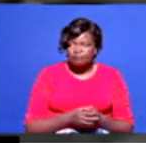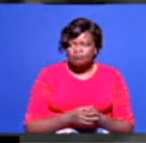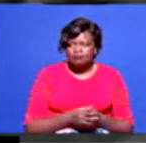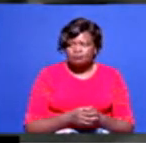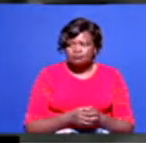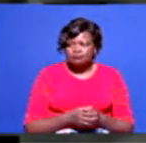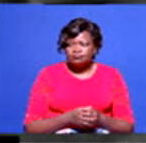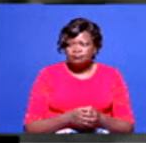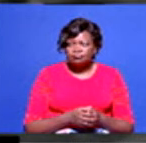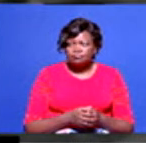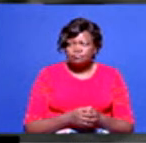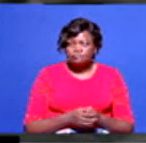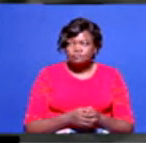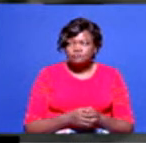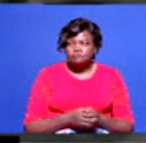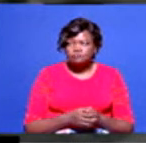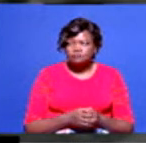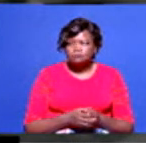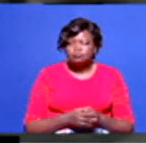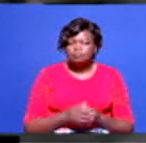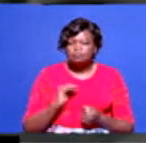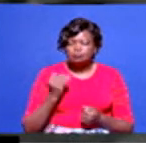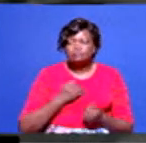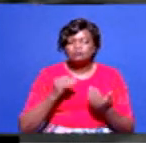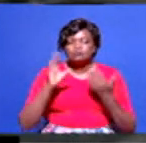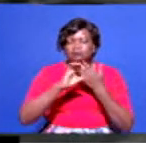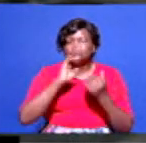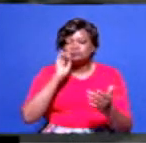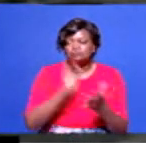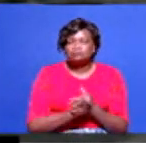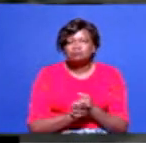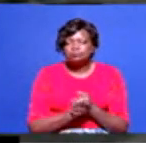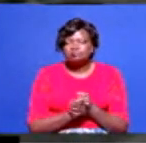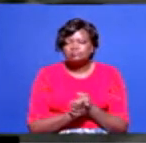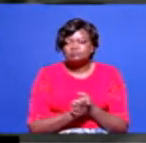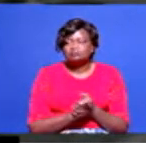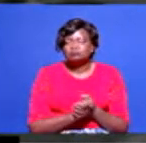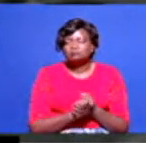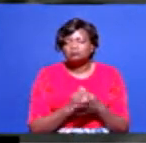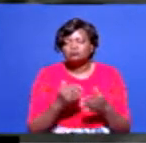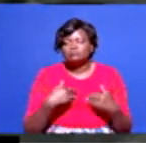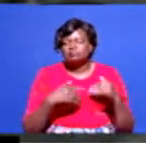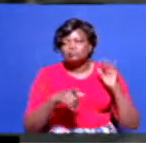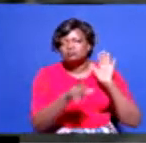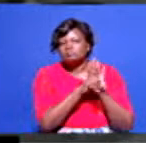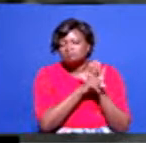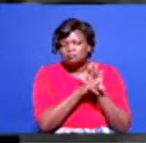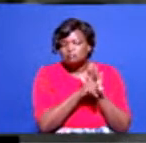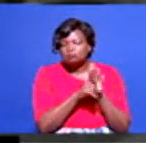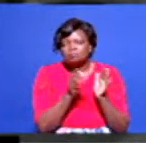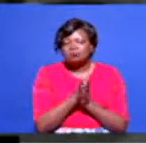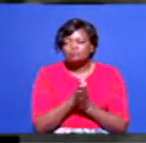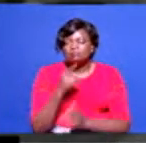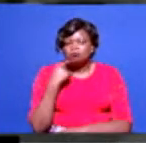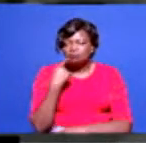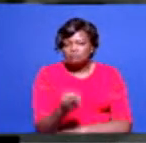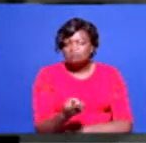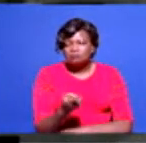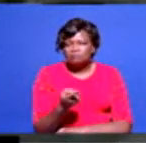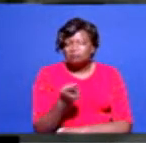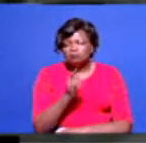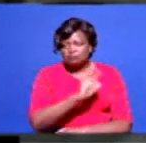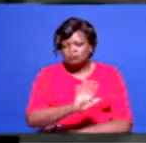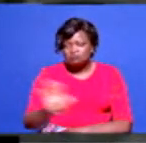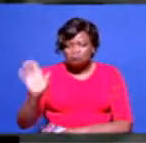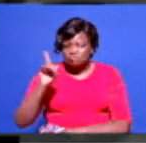Moreover, our country believes in the rule of law, and therefore those who